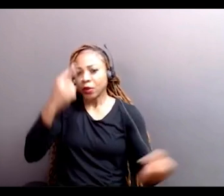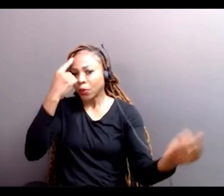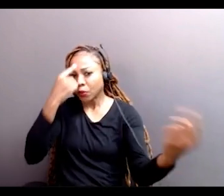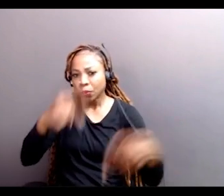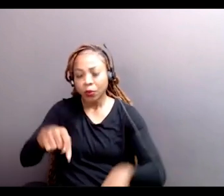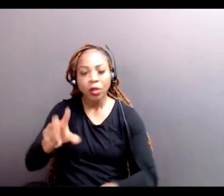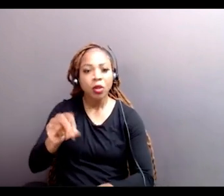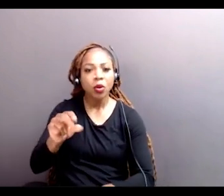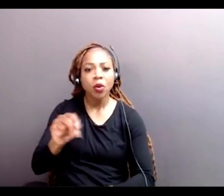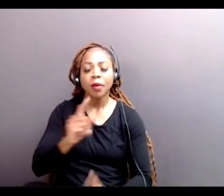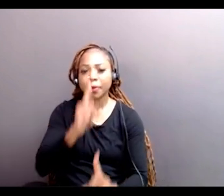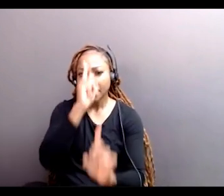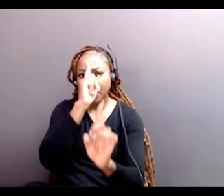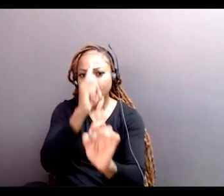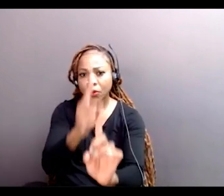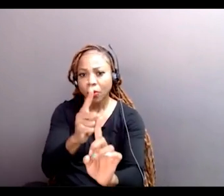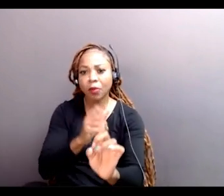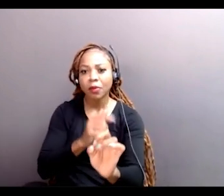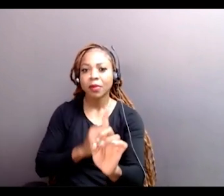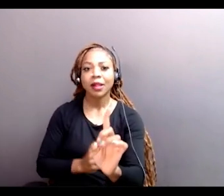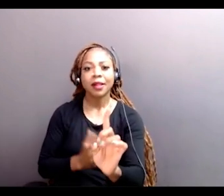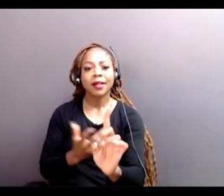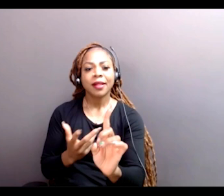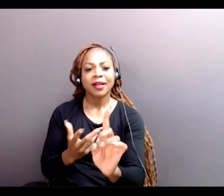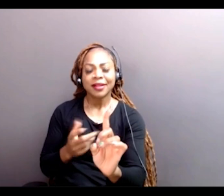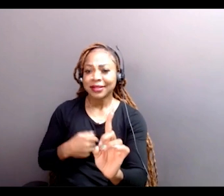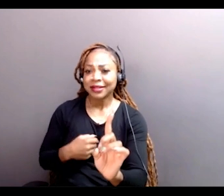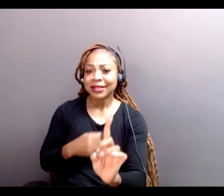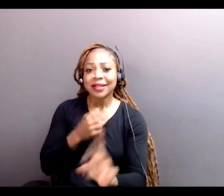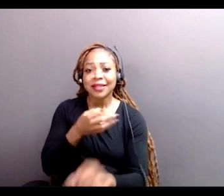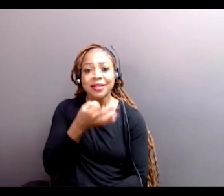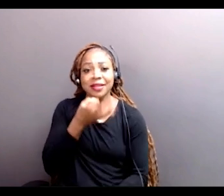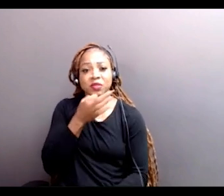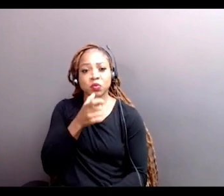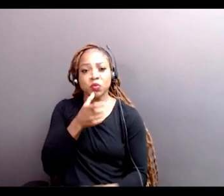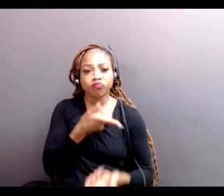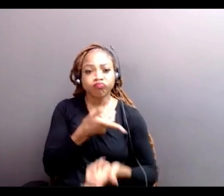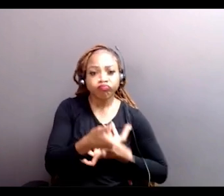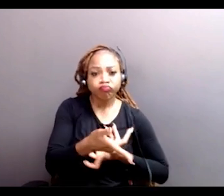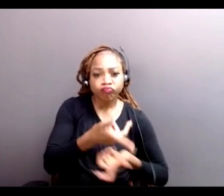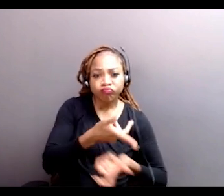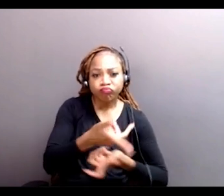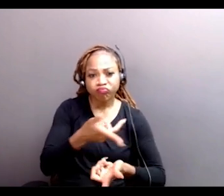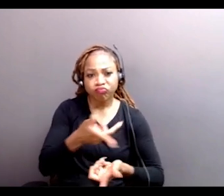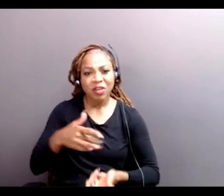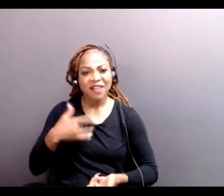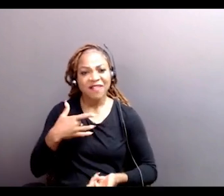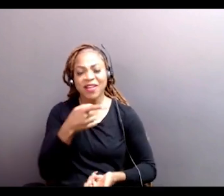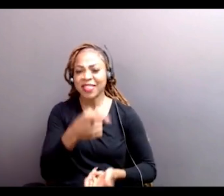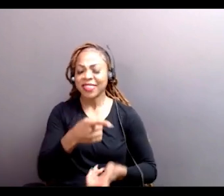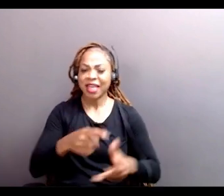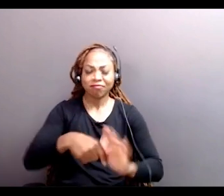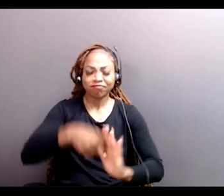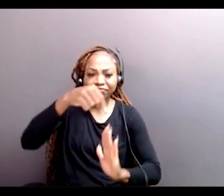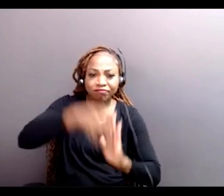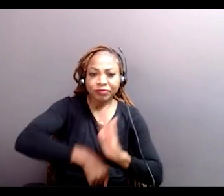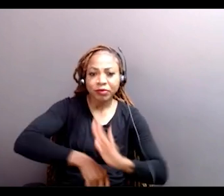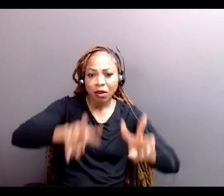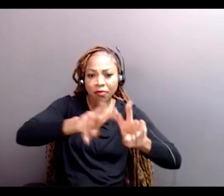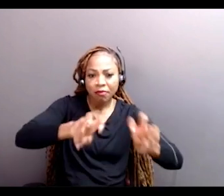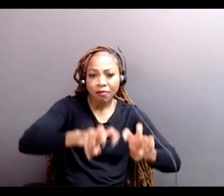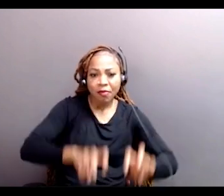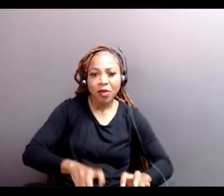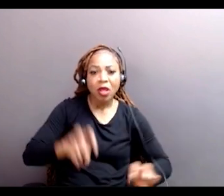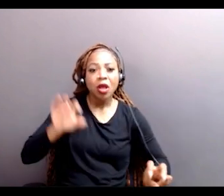for were they statements which the experts who we were engaging with thought were really, really critical, and were there others